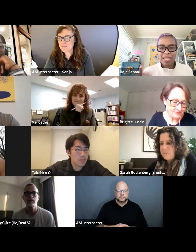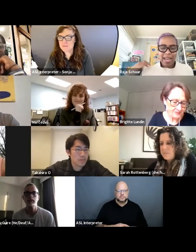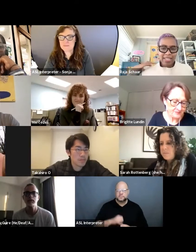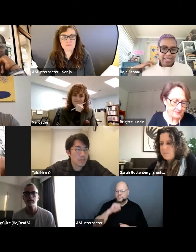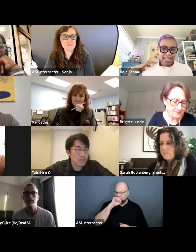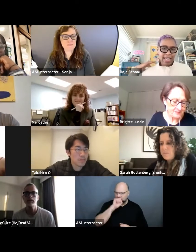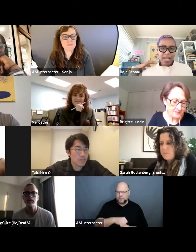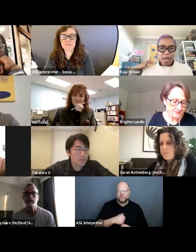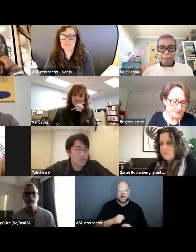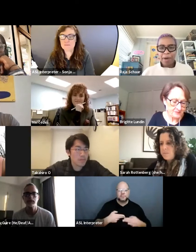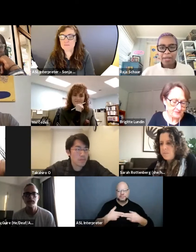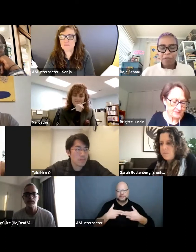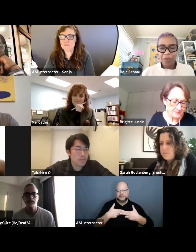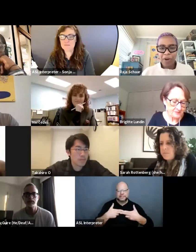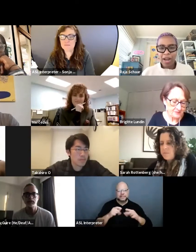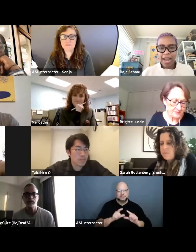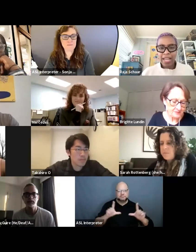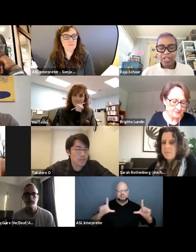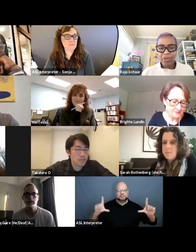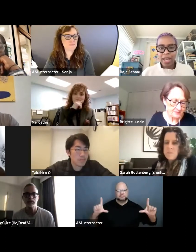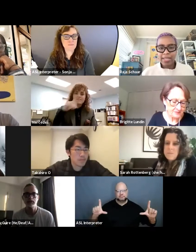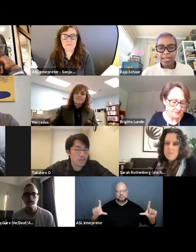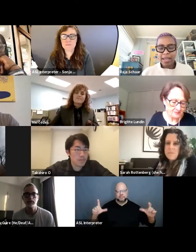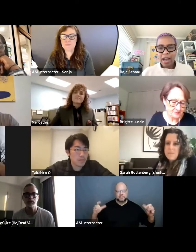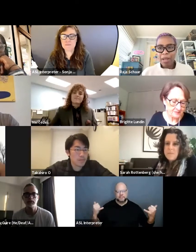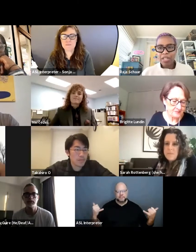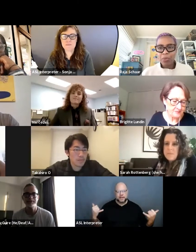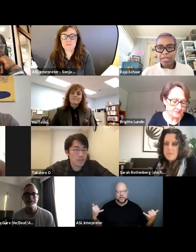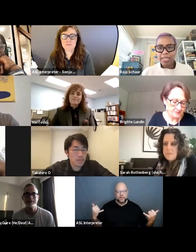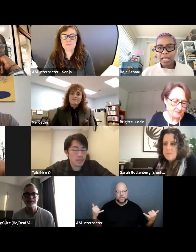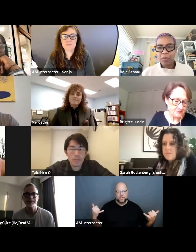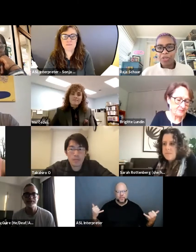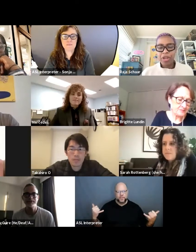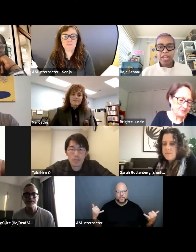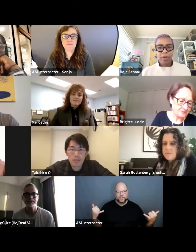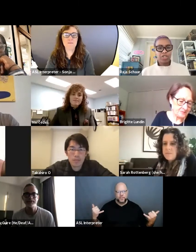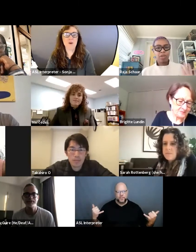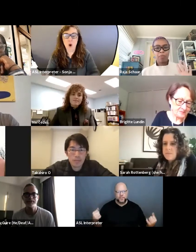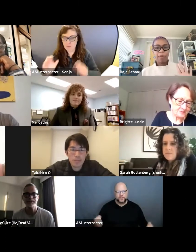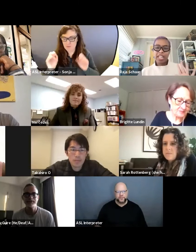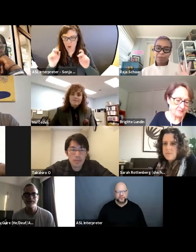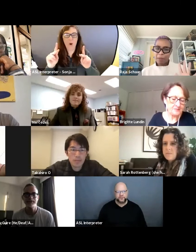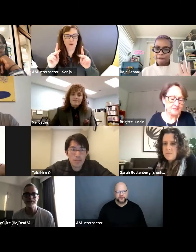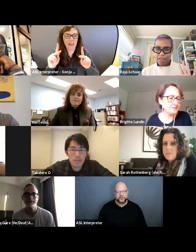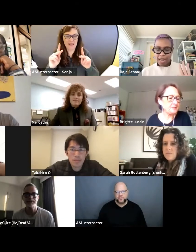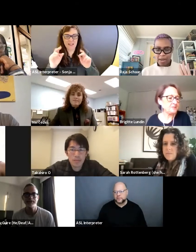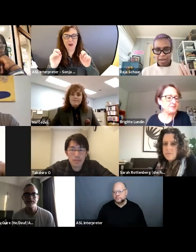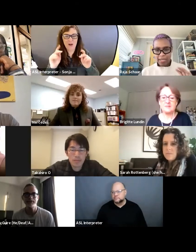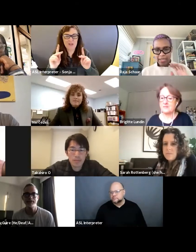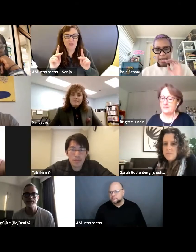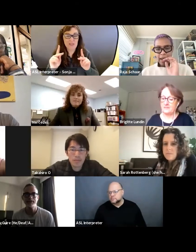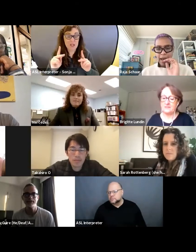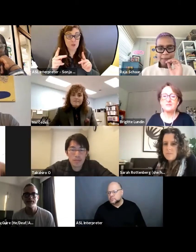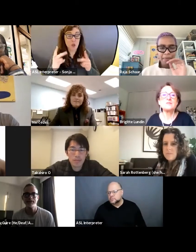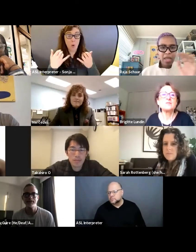to share my slides in just a second. But before I do that, I just wanted to see, were there any questions? I'm probably going to spend about 15